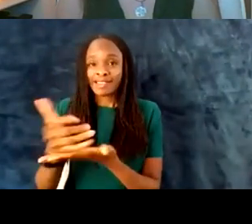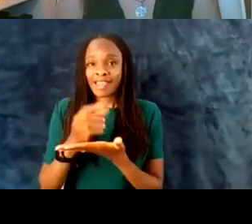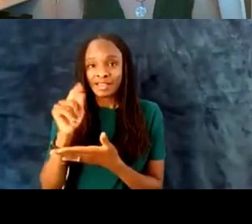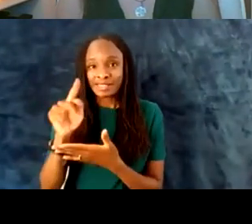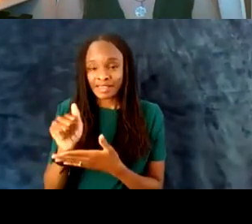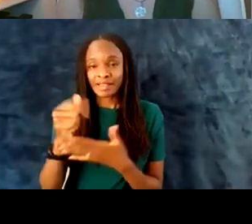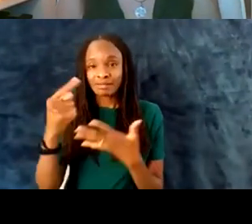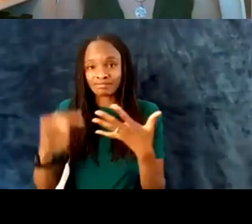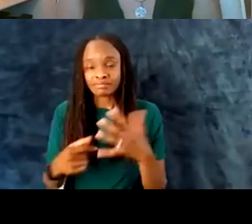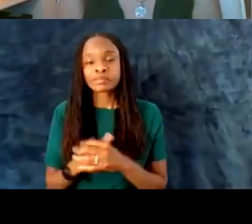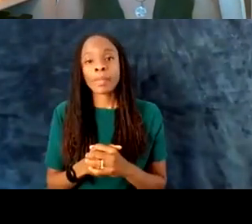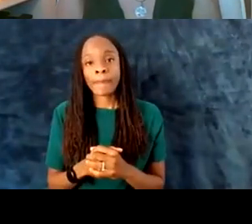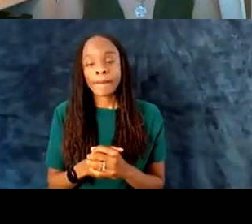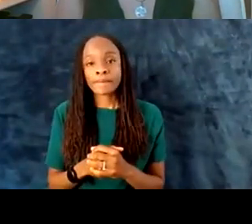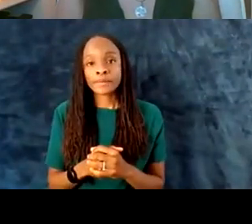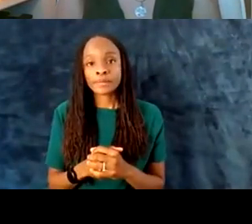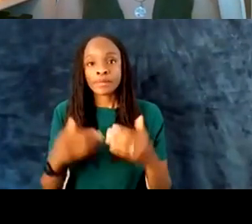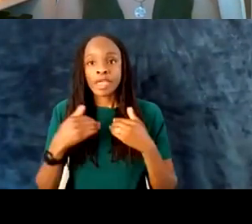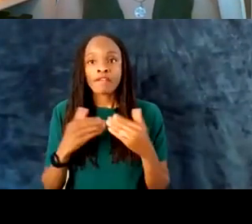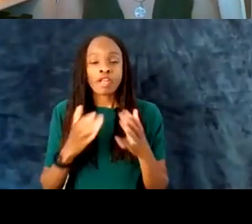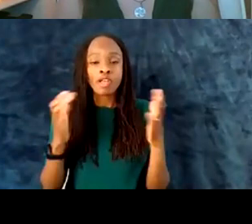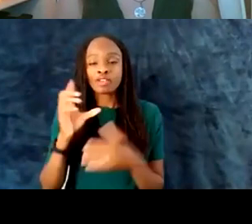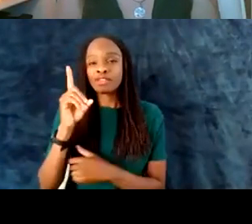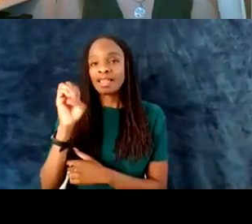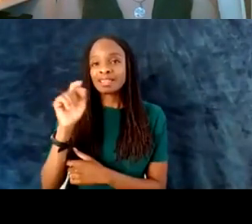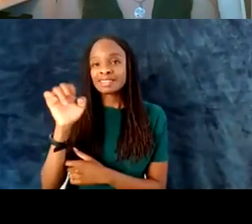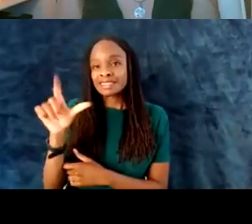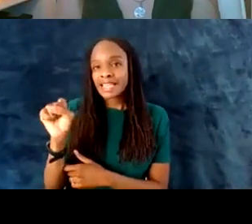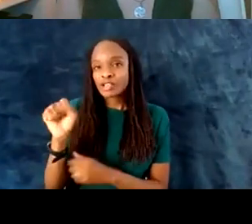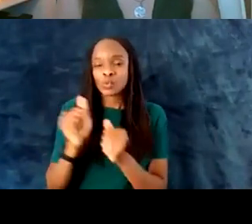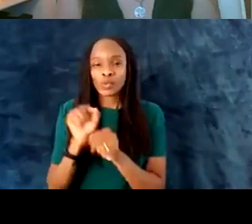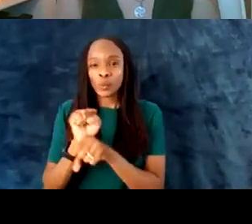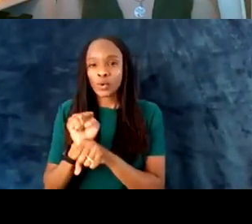otherwise. So there's a lot of details to the work.